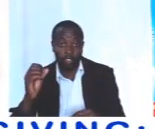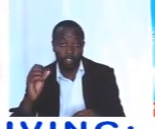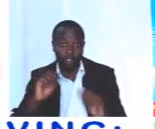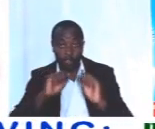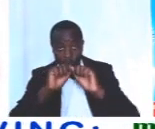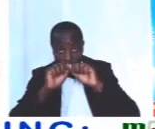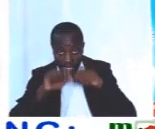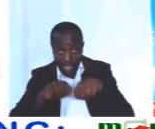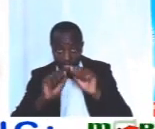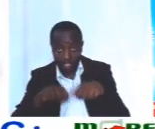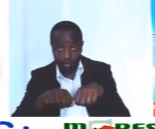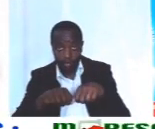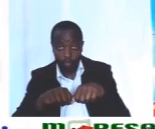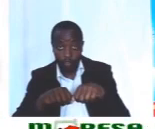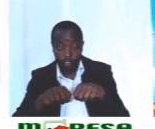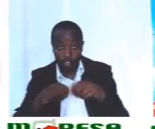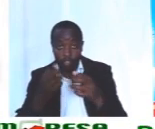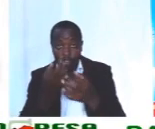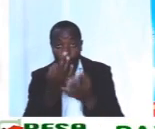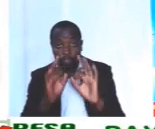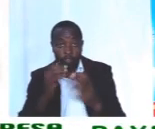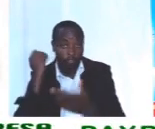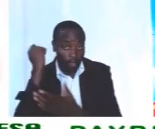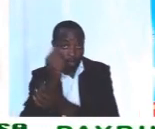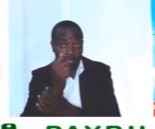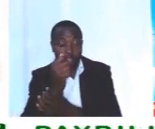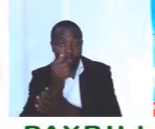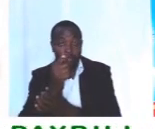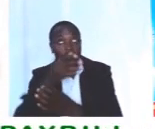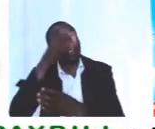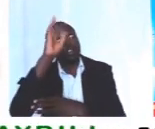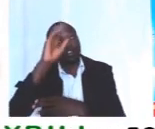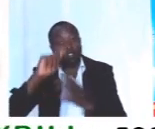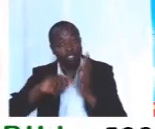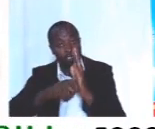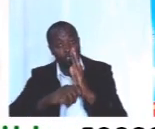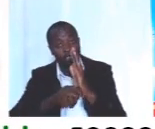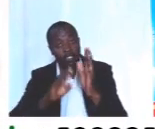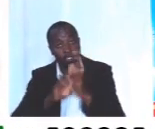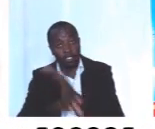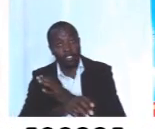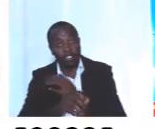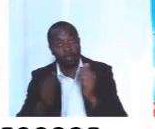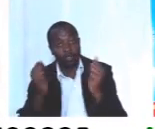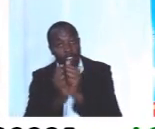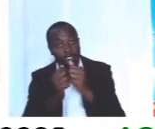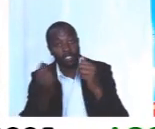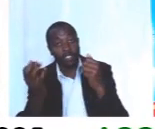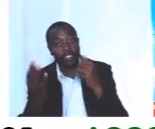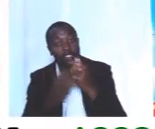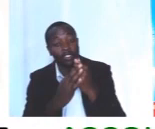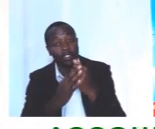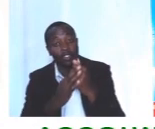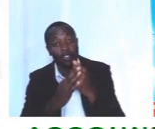and God in Genesis chapter number 17, of circumcising the